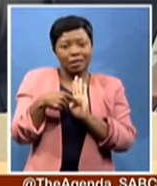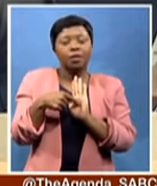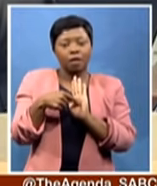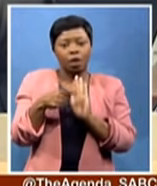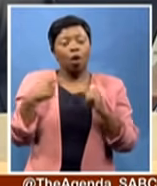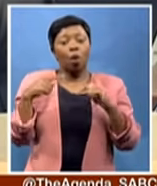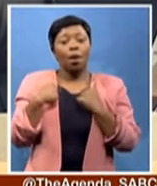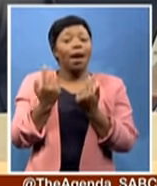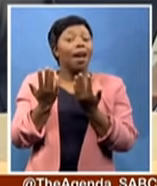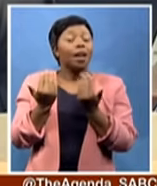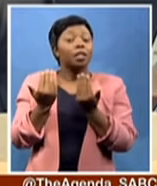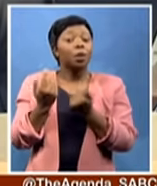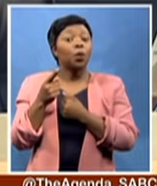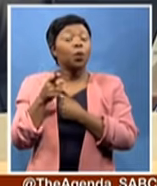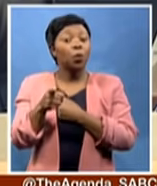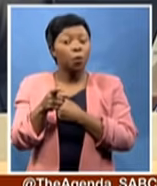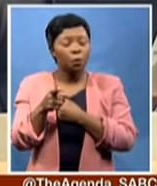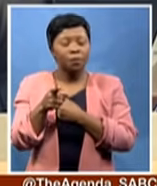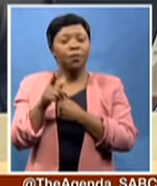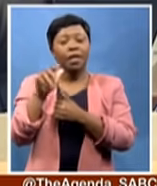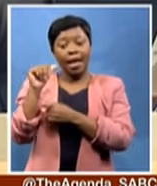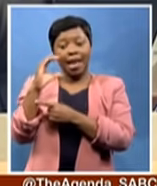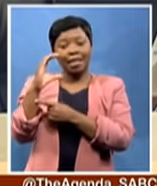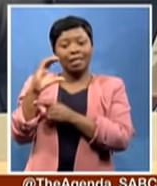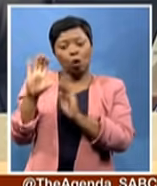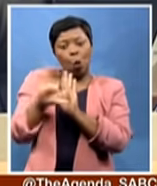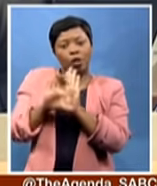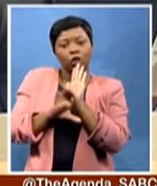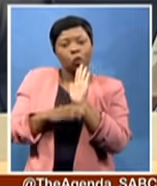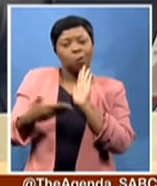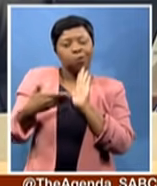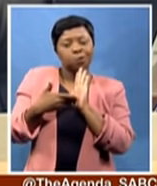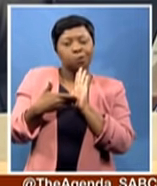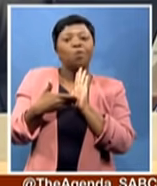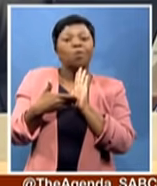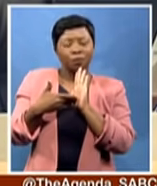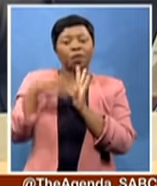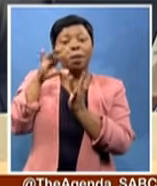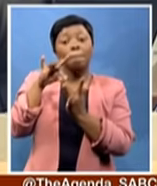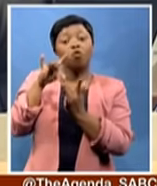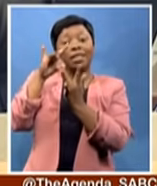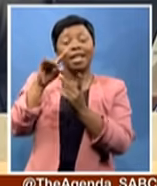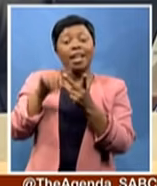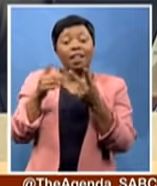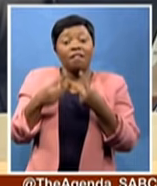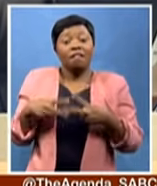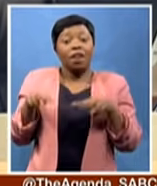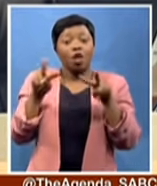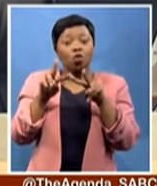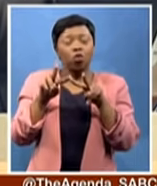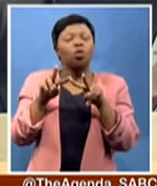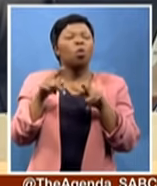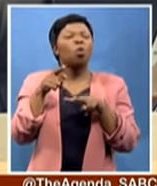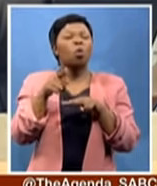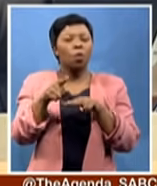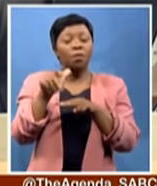ANC Constitution, its principles and its values, that the ANC would not